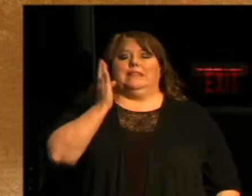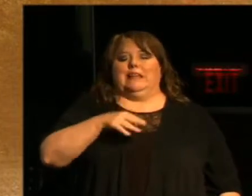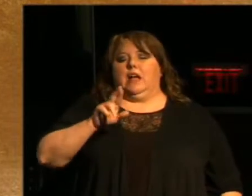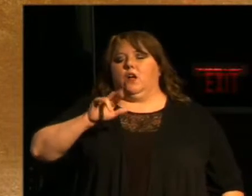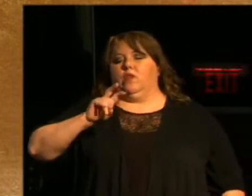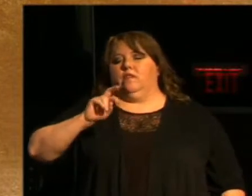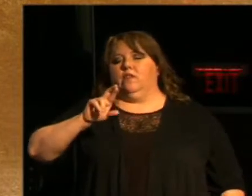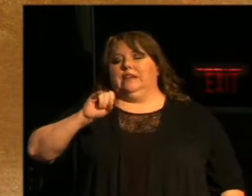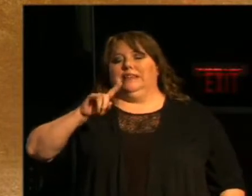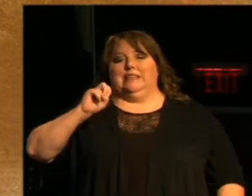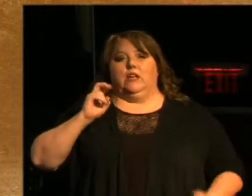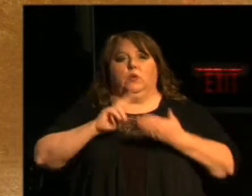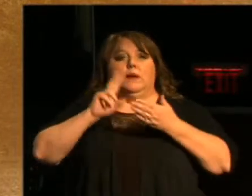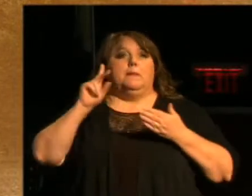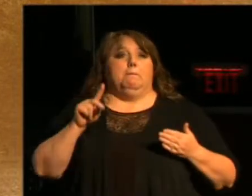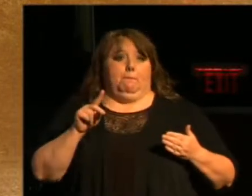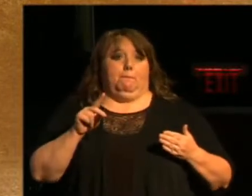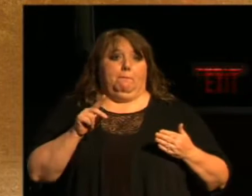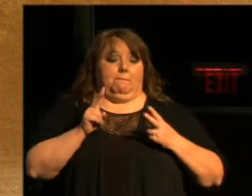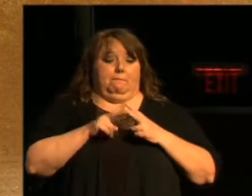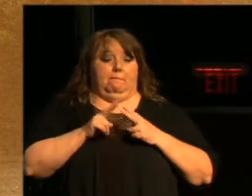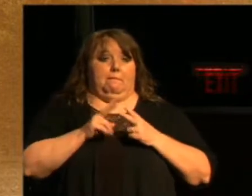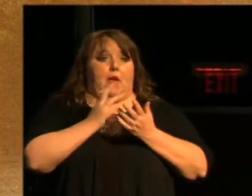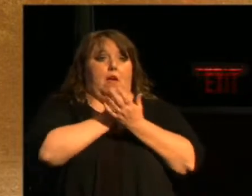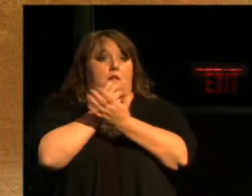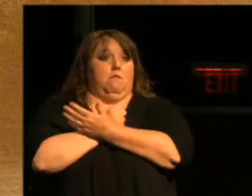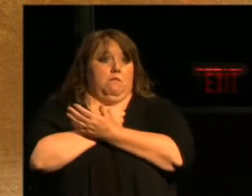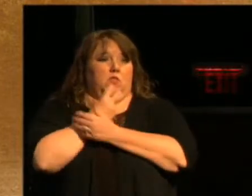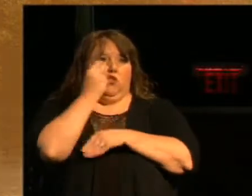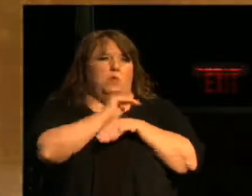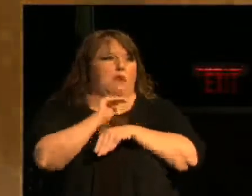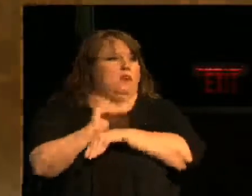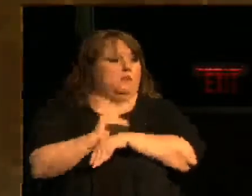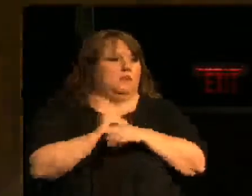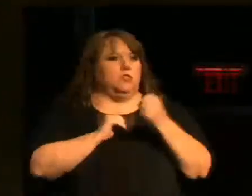He's an ever-present God in times of trouble.